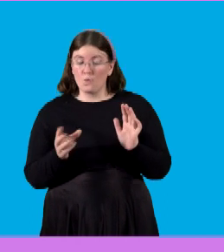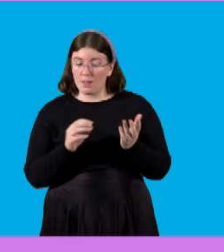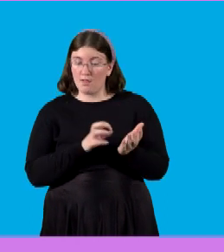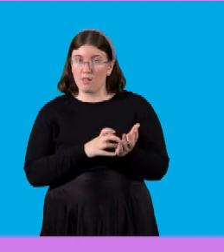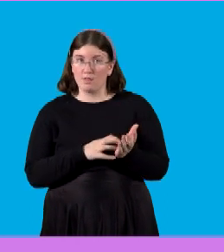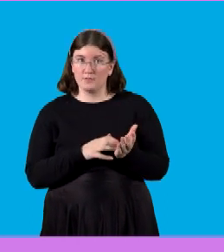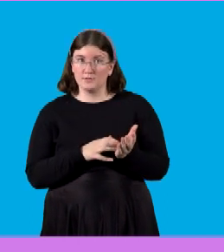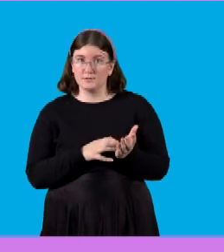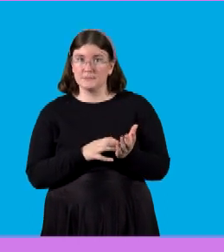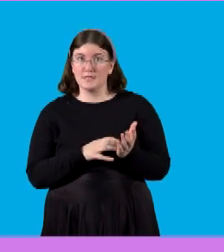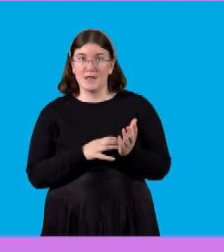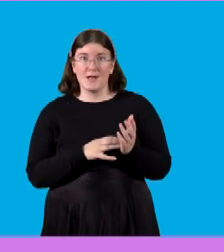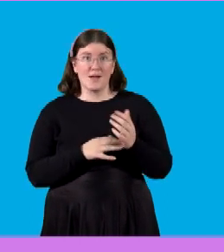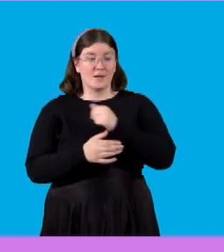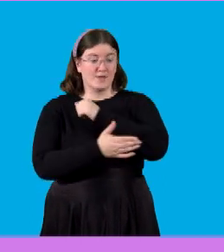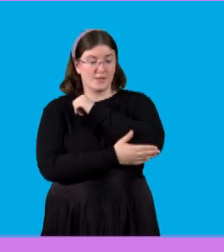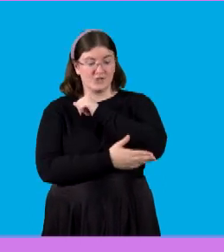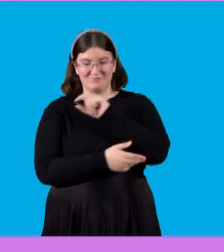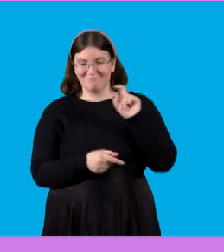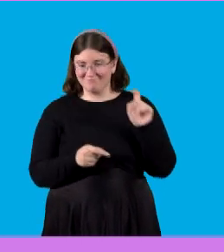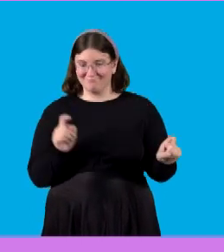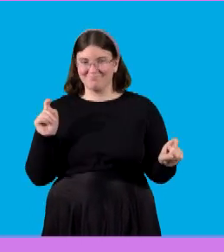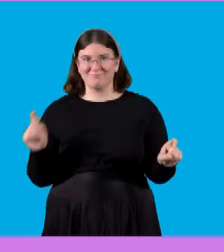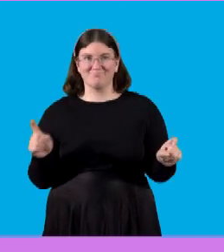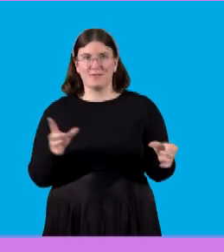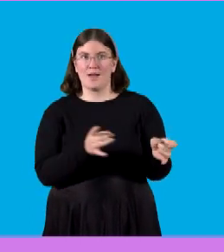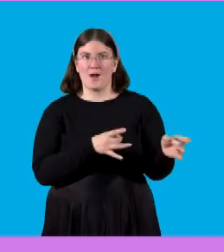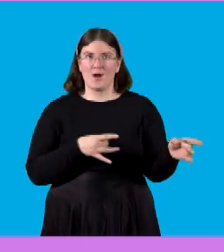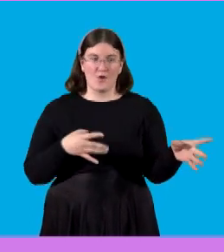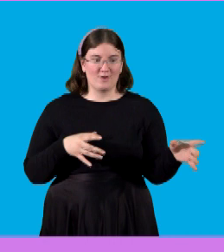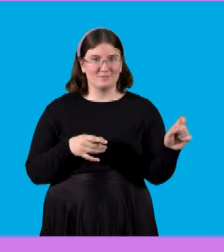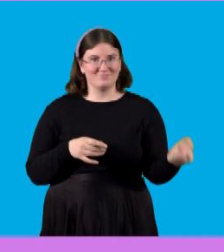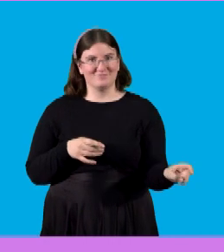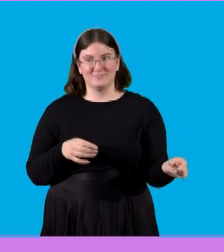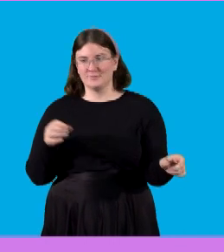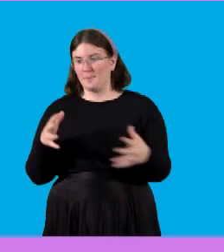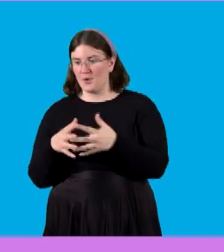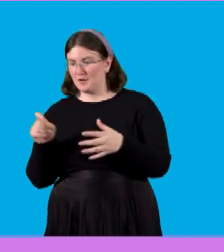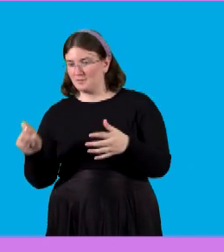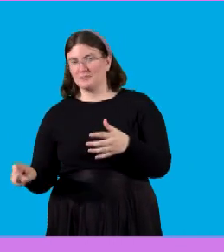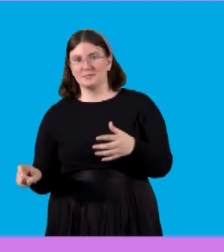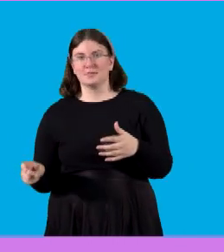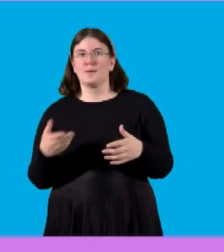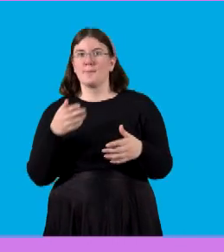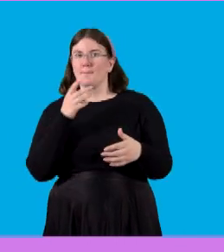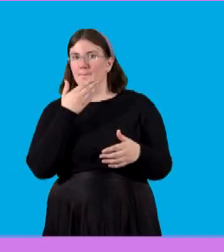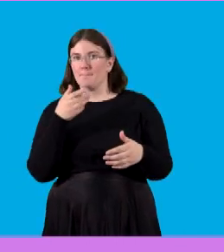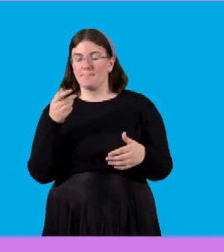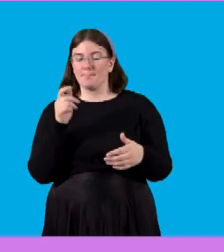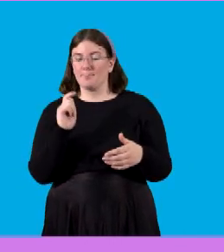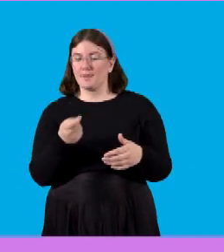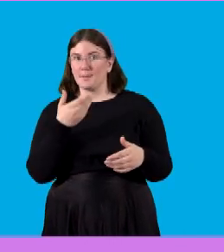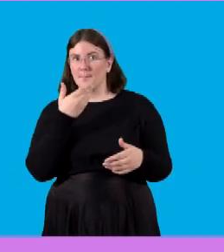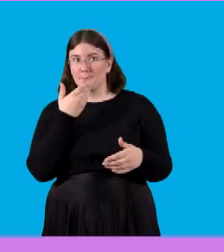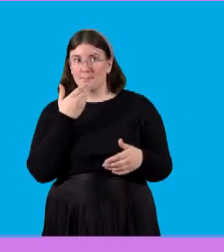all calculations which country will pay Nandipa the best wage in rand per week. And then I gave a little